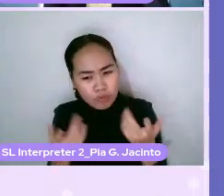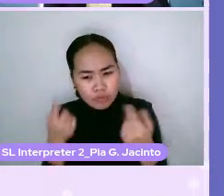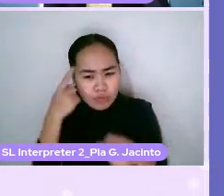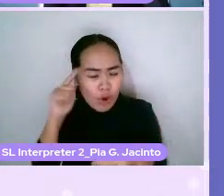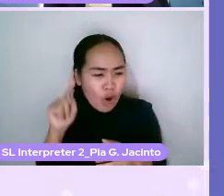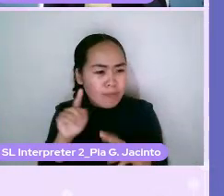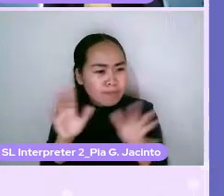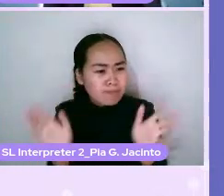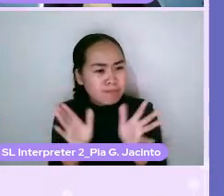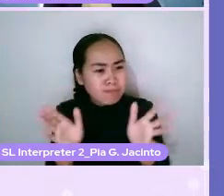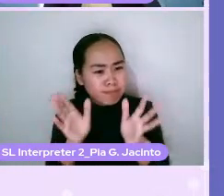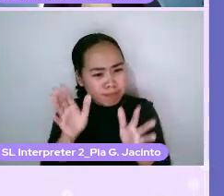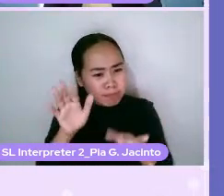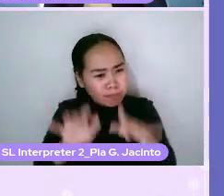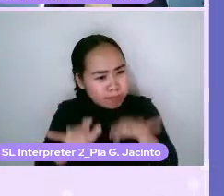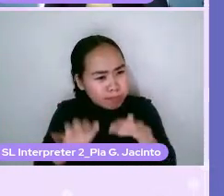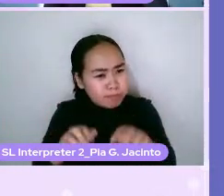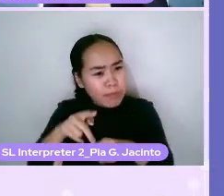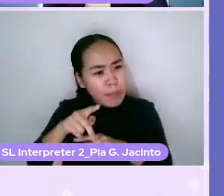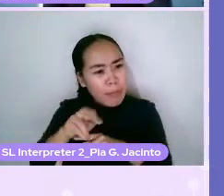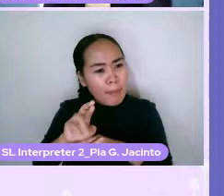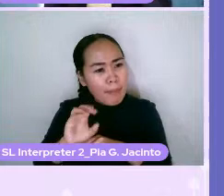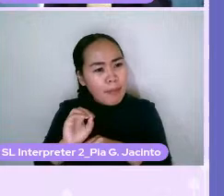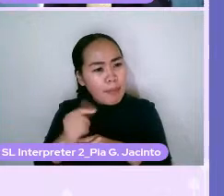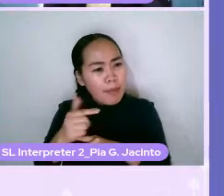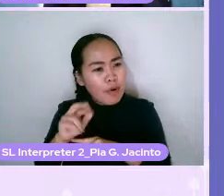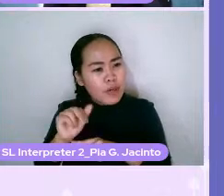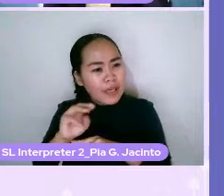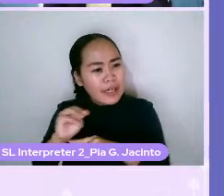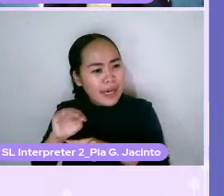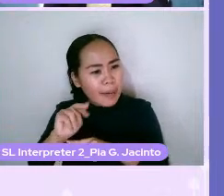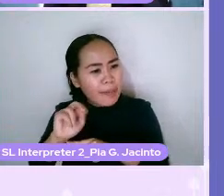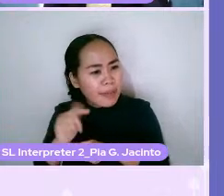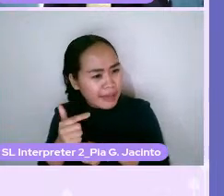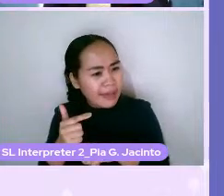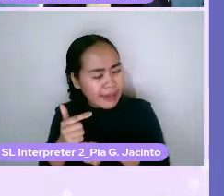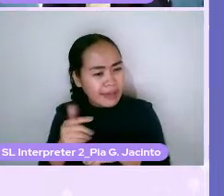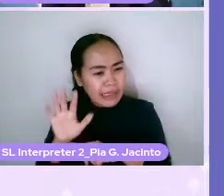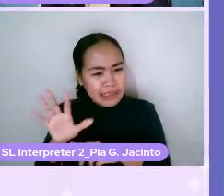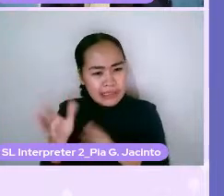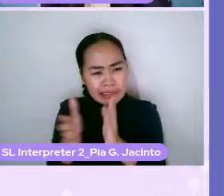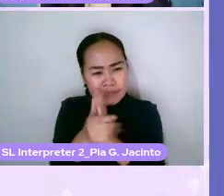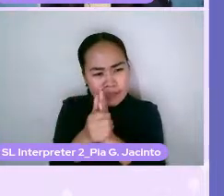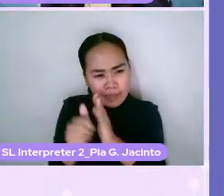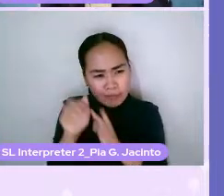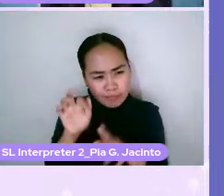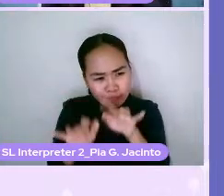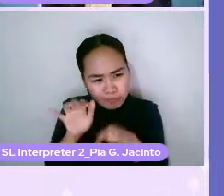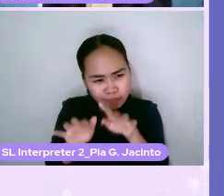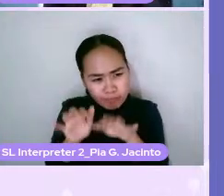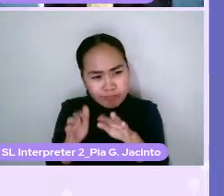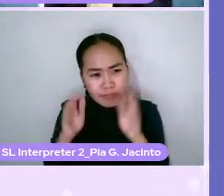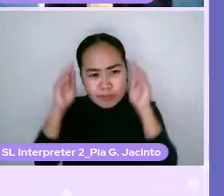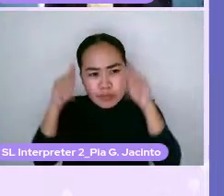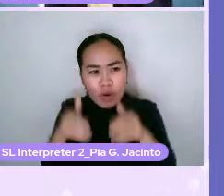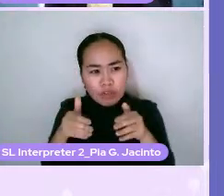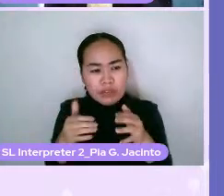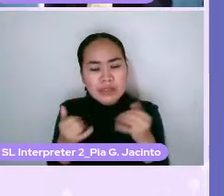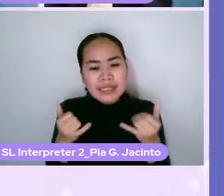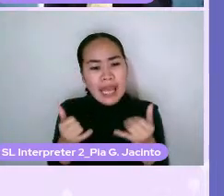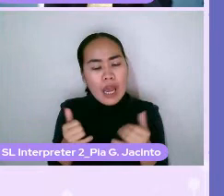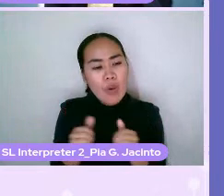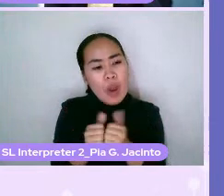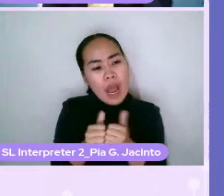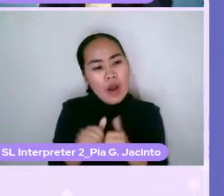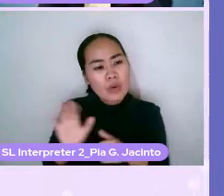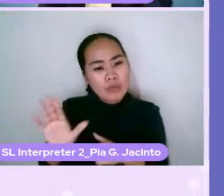work. There are times where she has to work, walk, and carry to class the big CPU just to present the projects and